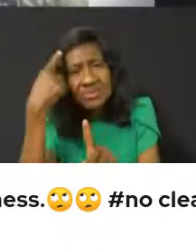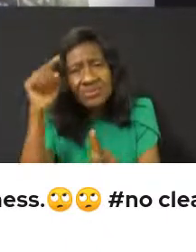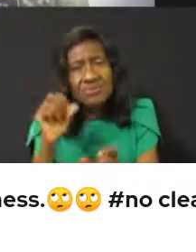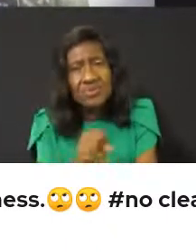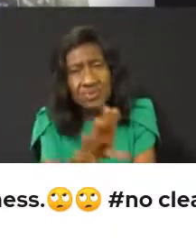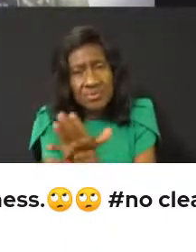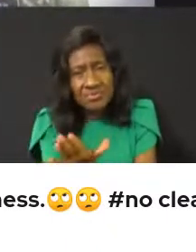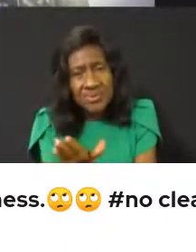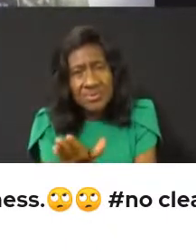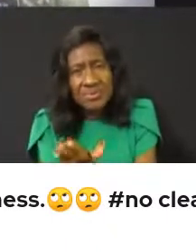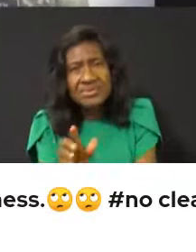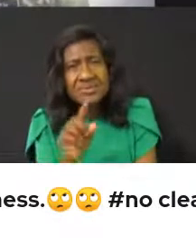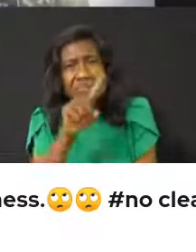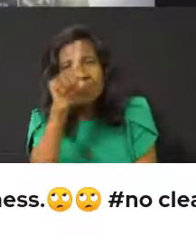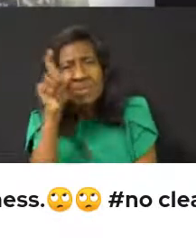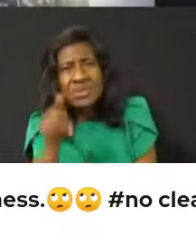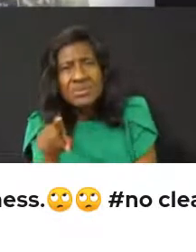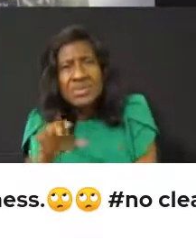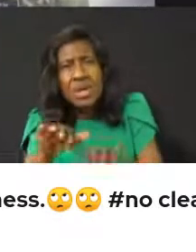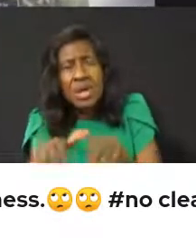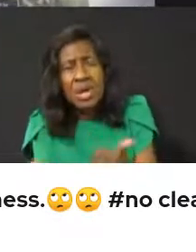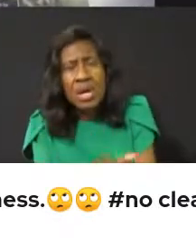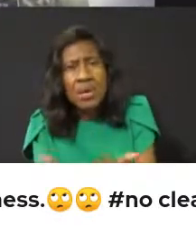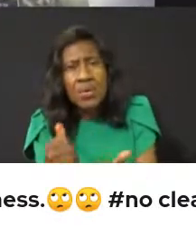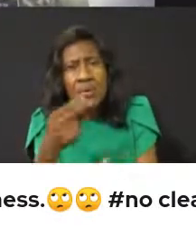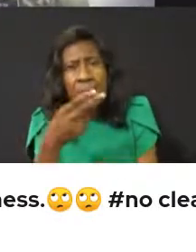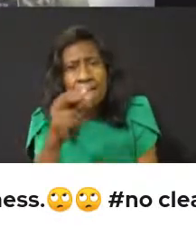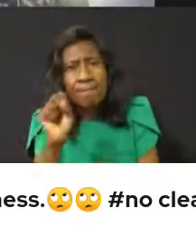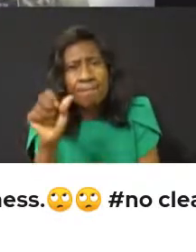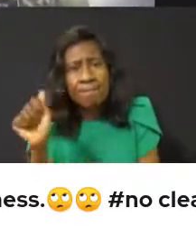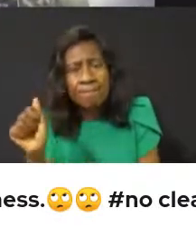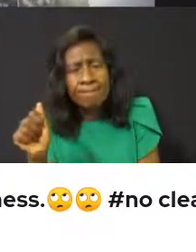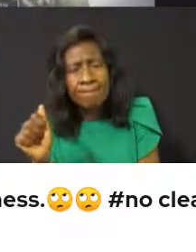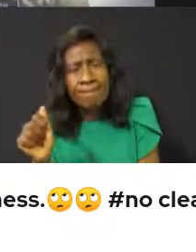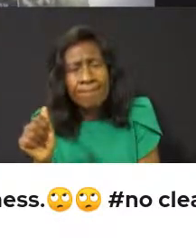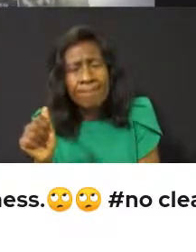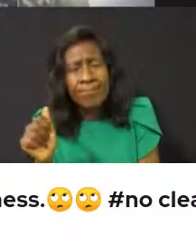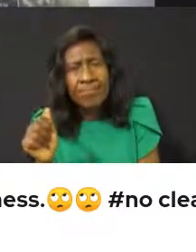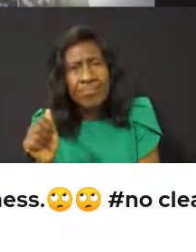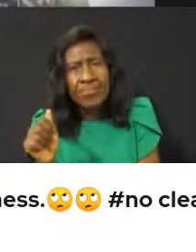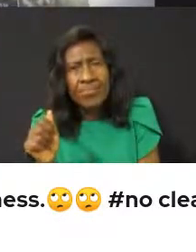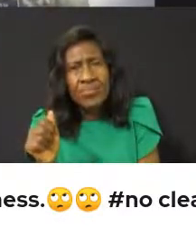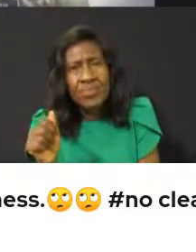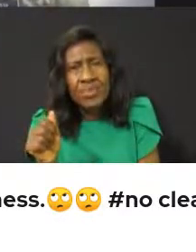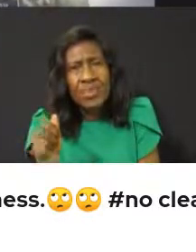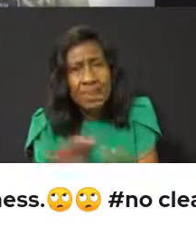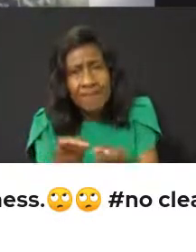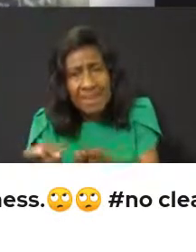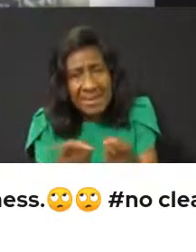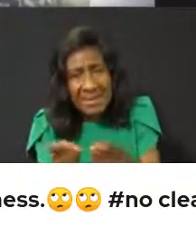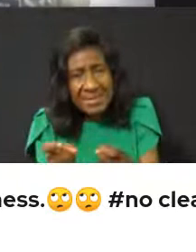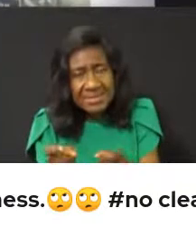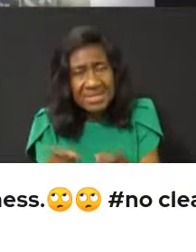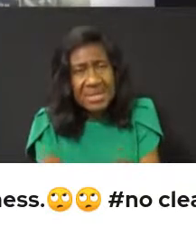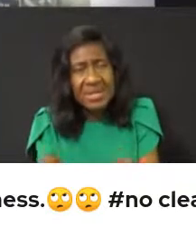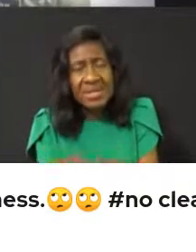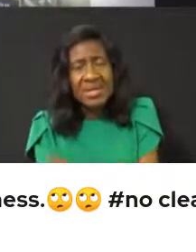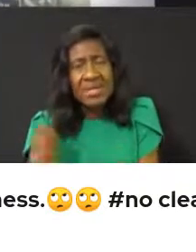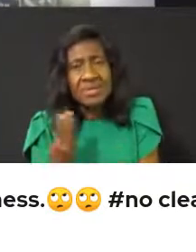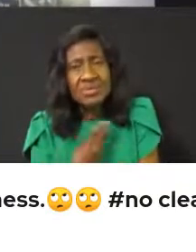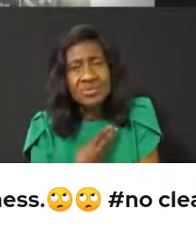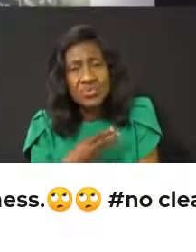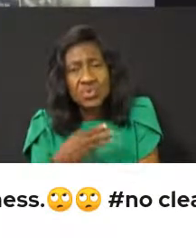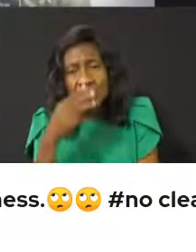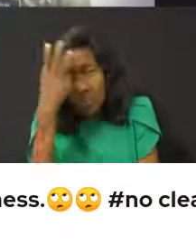going to be managing their ramping up of their operations as we prepare to welcome visitors while we have